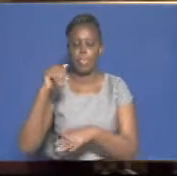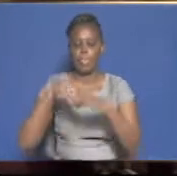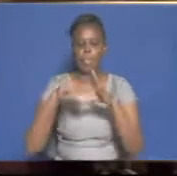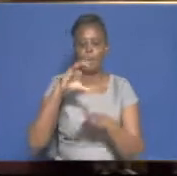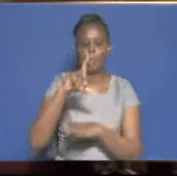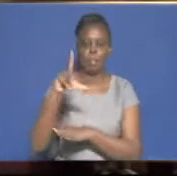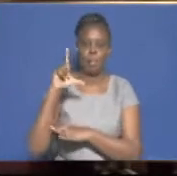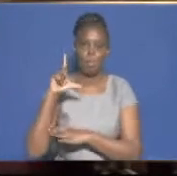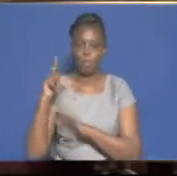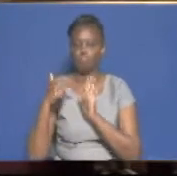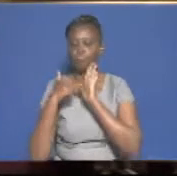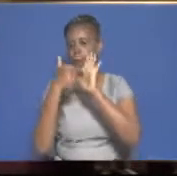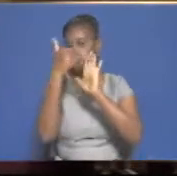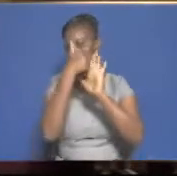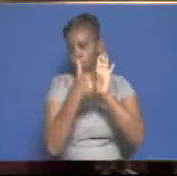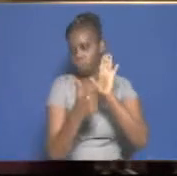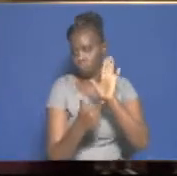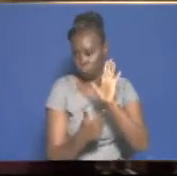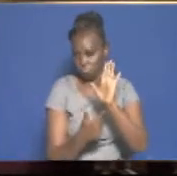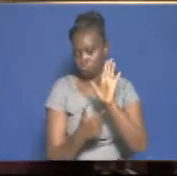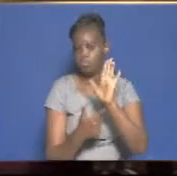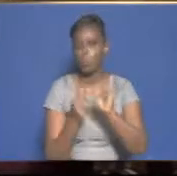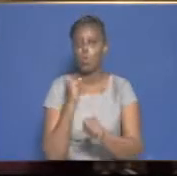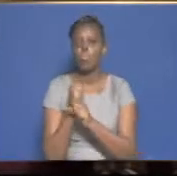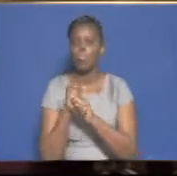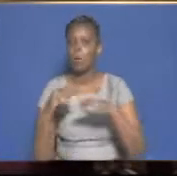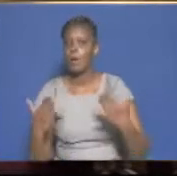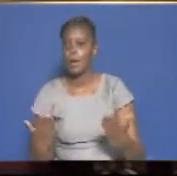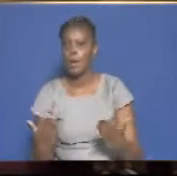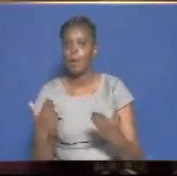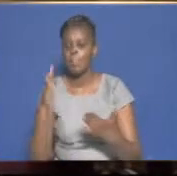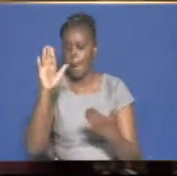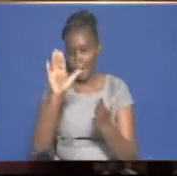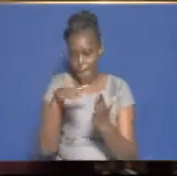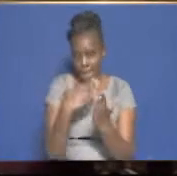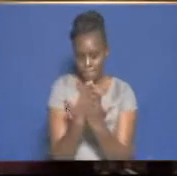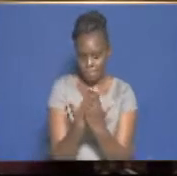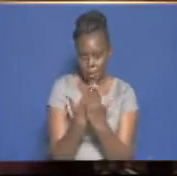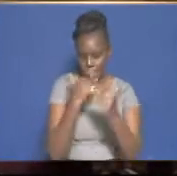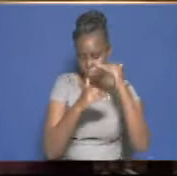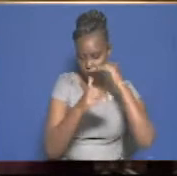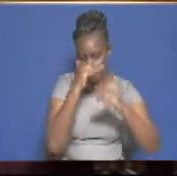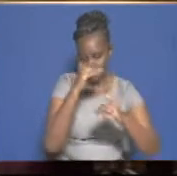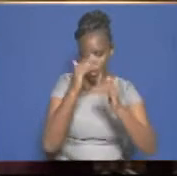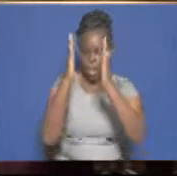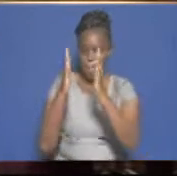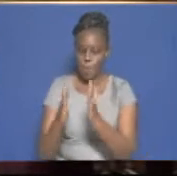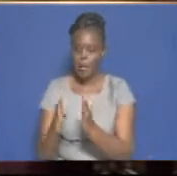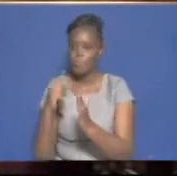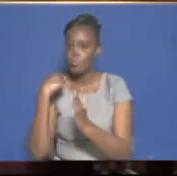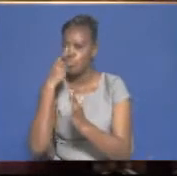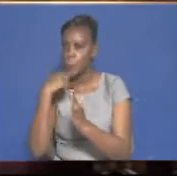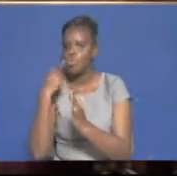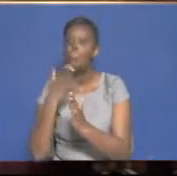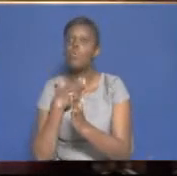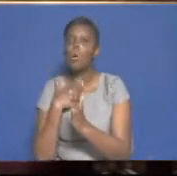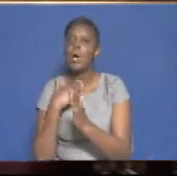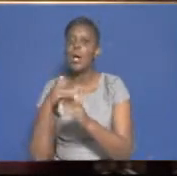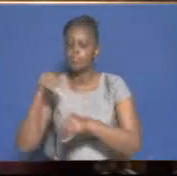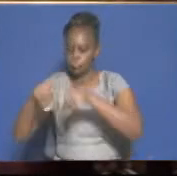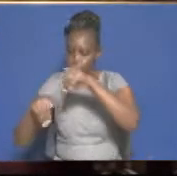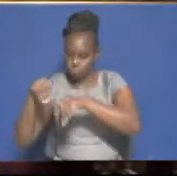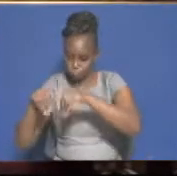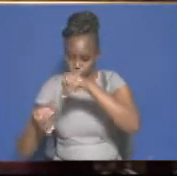the cited provisions are to come into force and apply to qualifications for candidates in the general elections to be